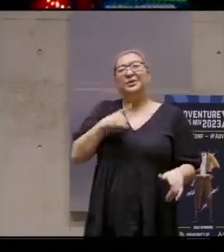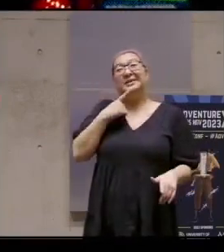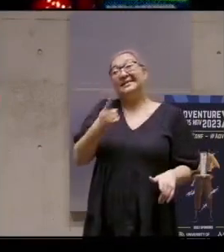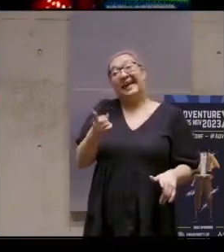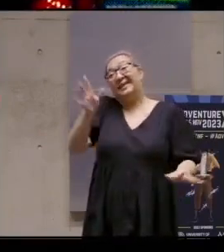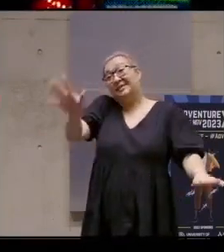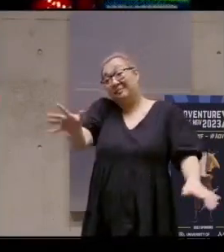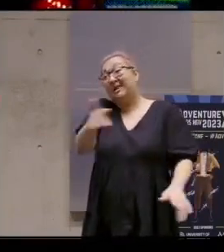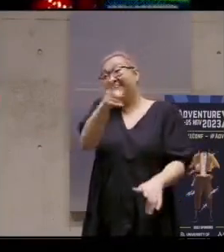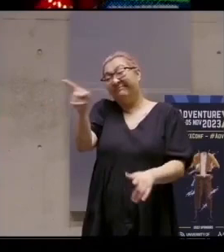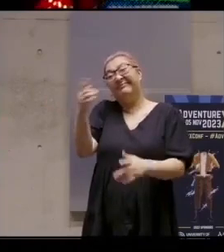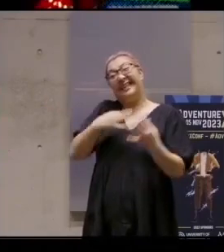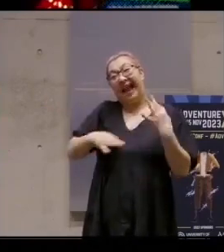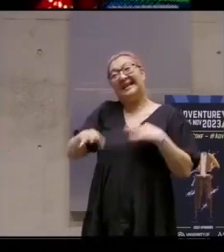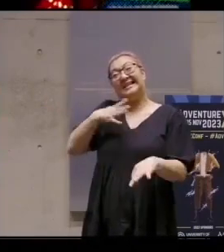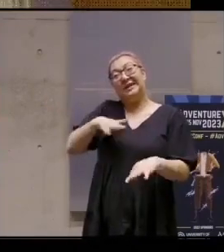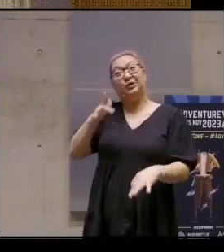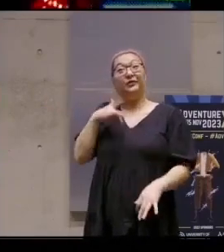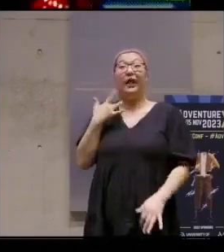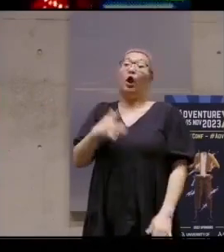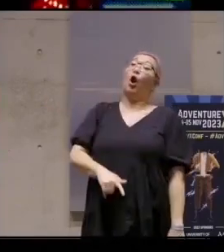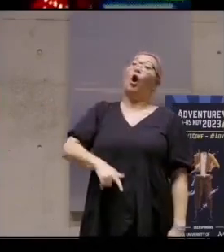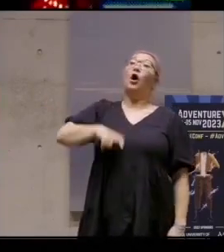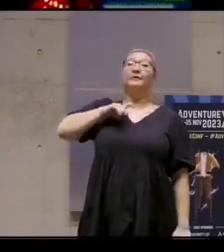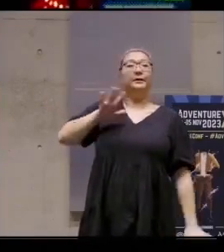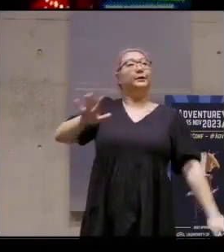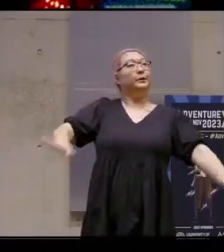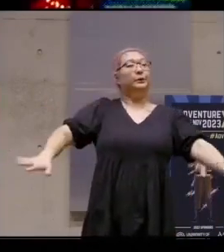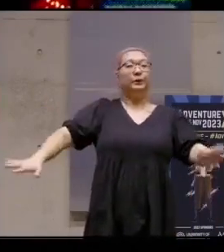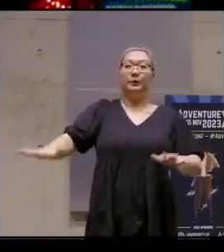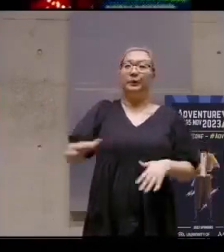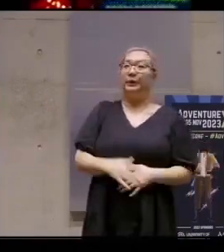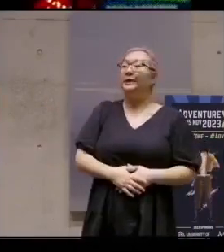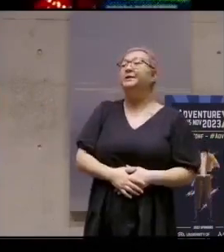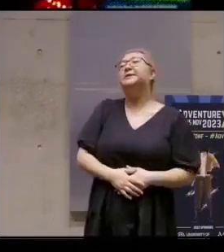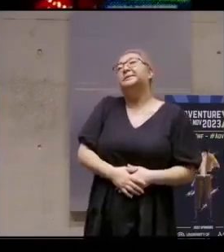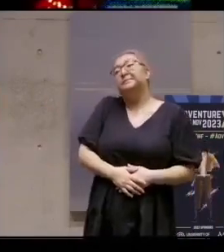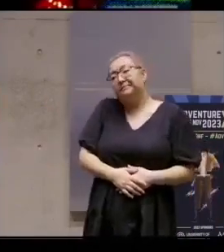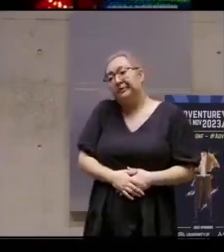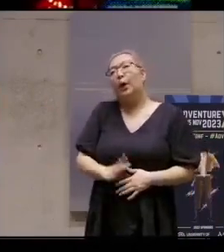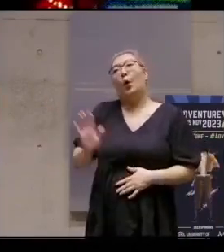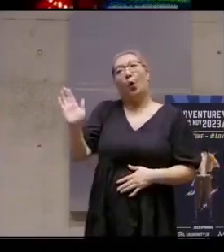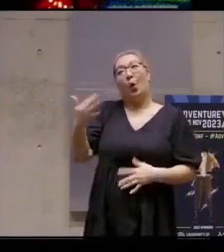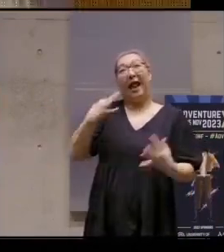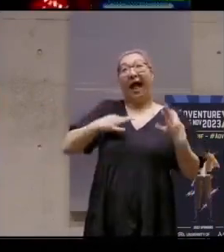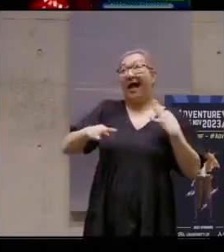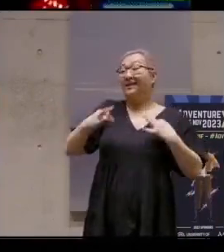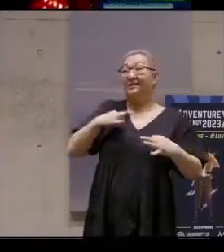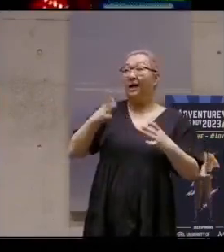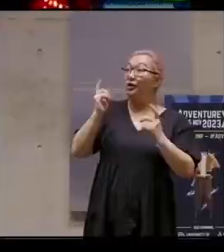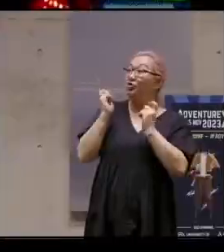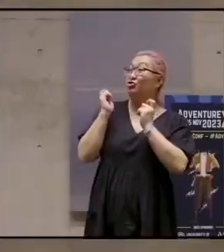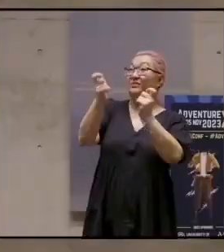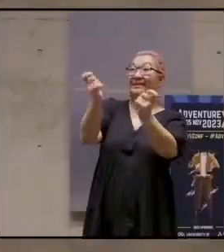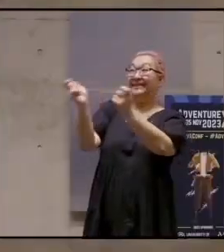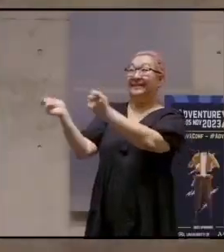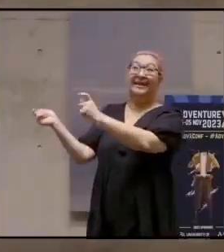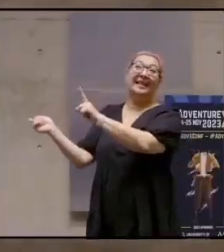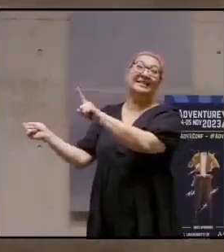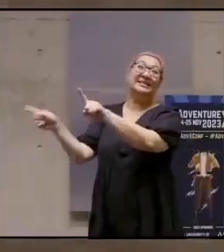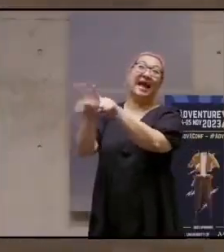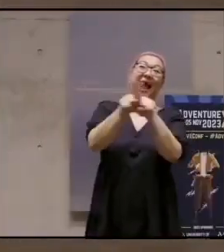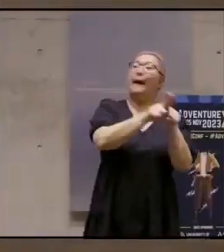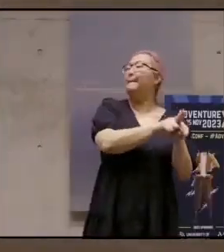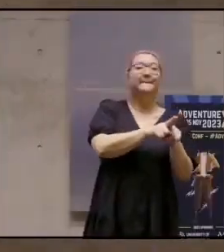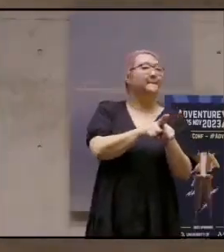with you. So, you know, please note as we go forward, there is no one size fits all with actors. Each one of them is different. Each one of